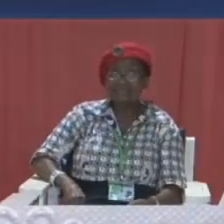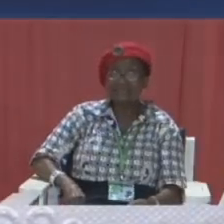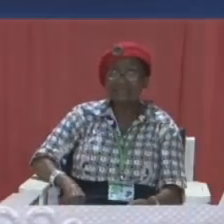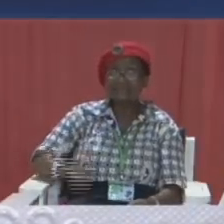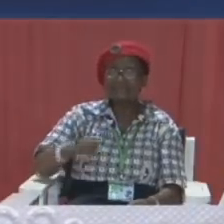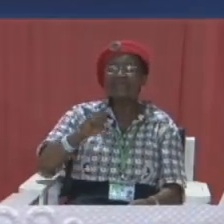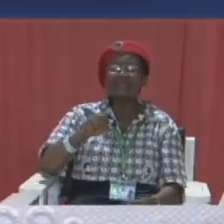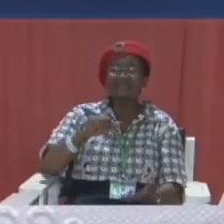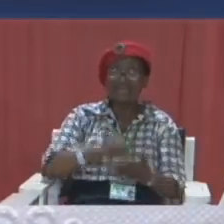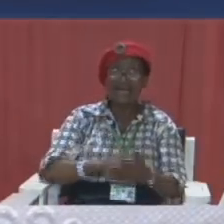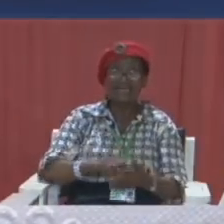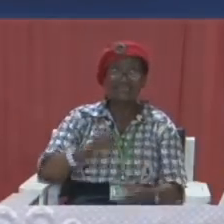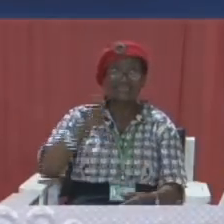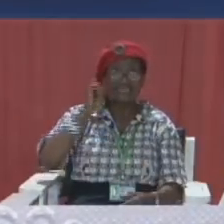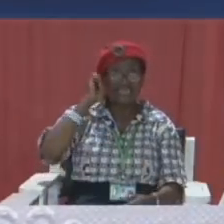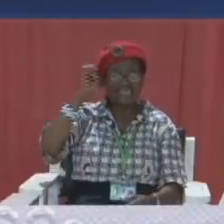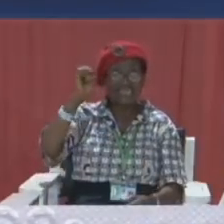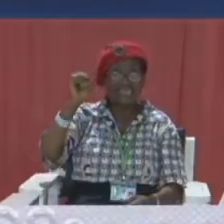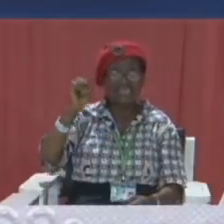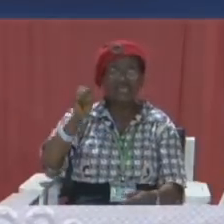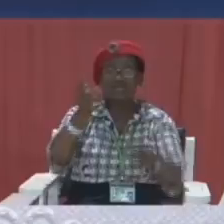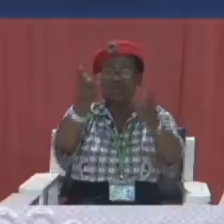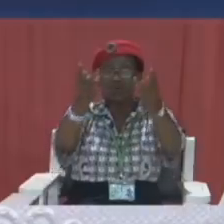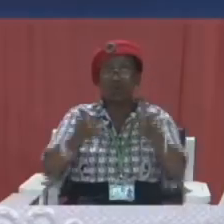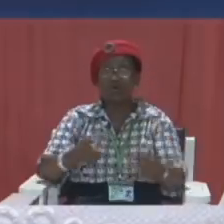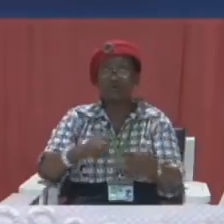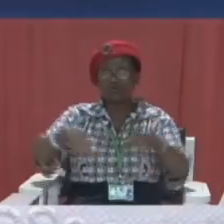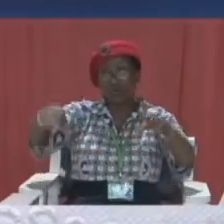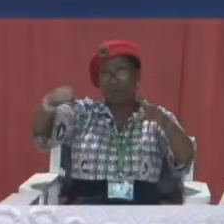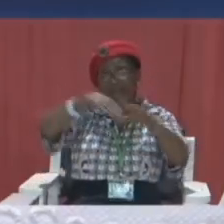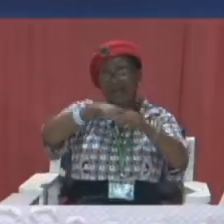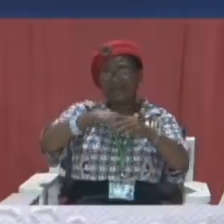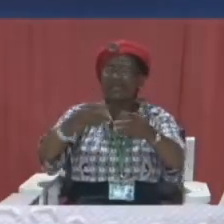to marry, came in,